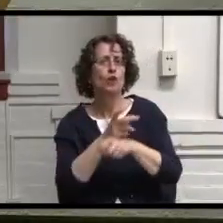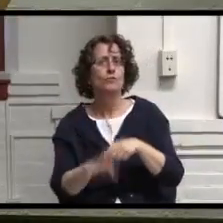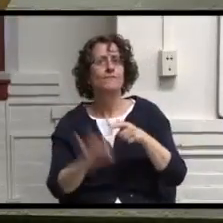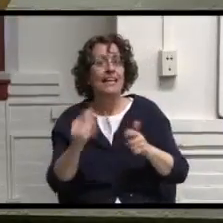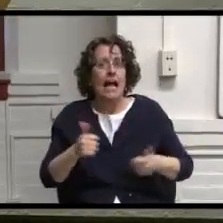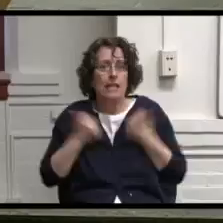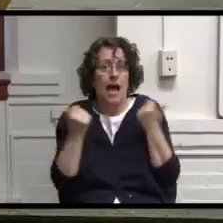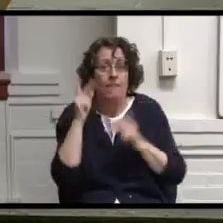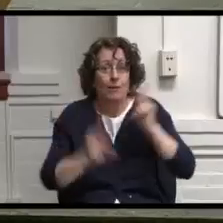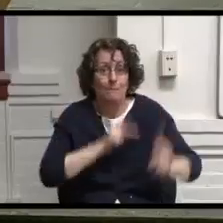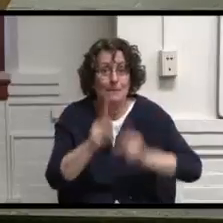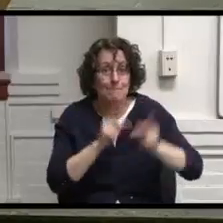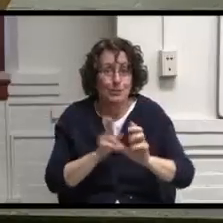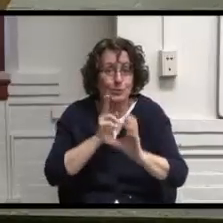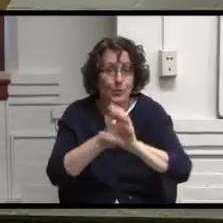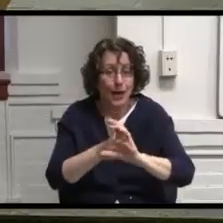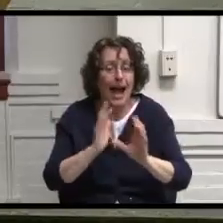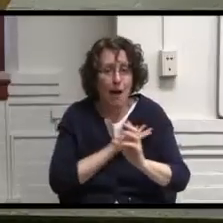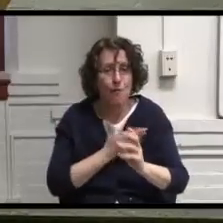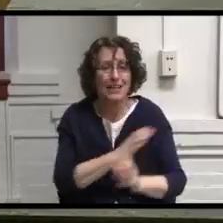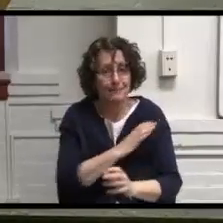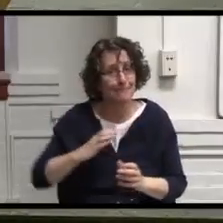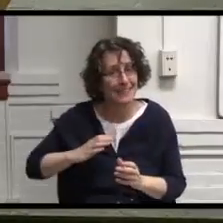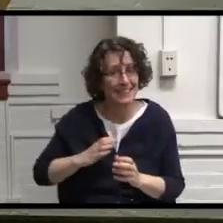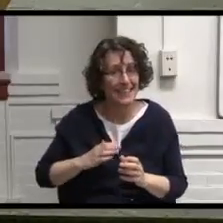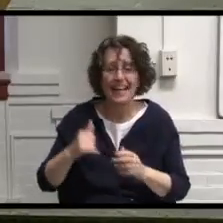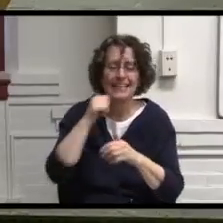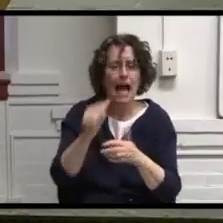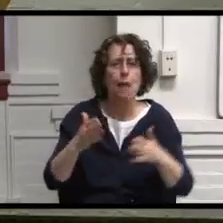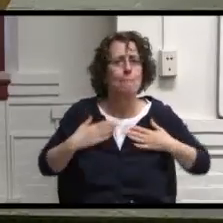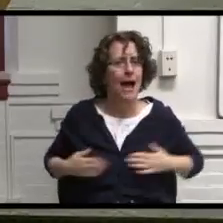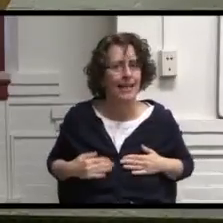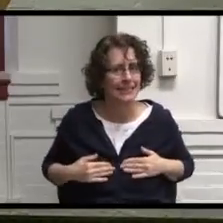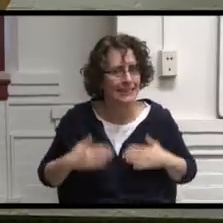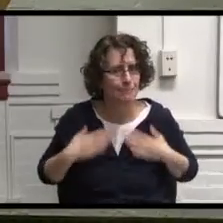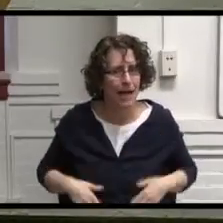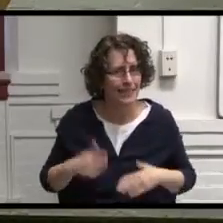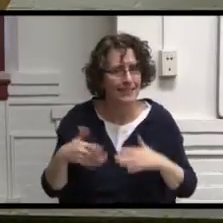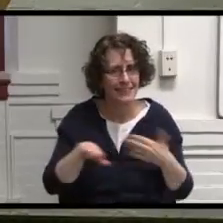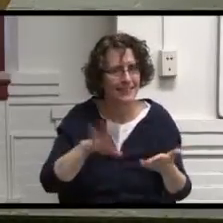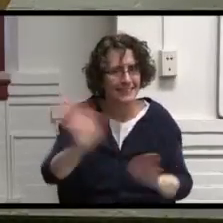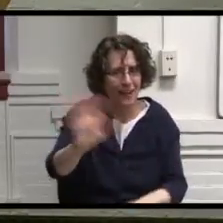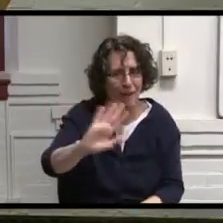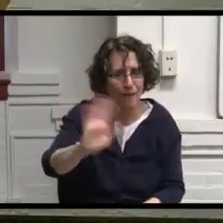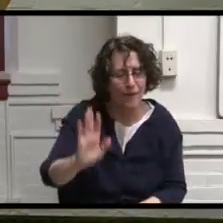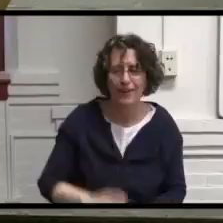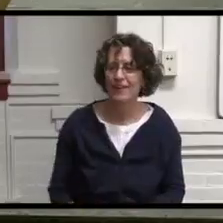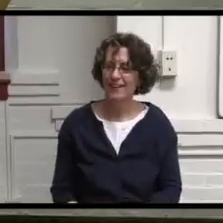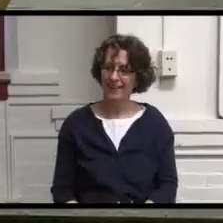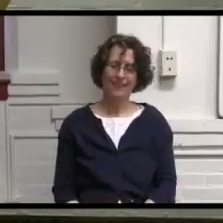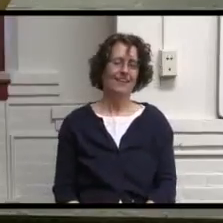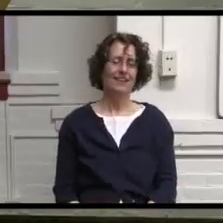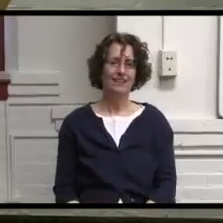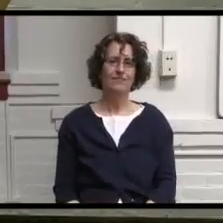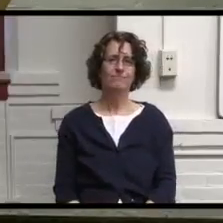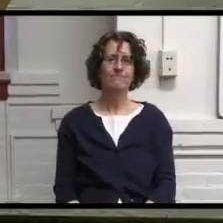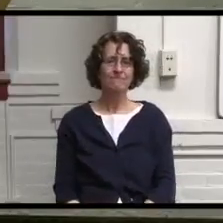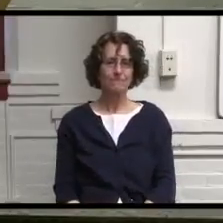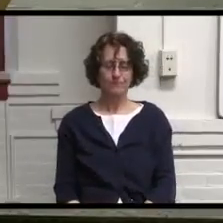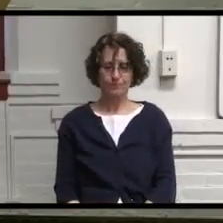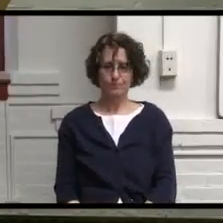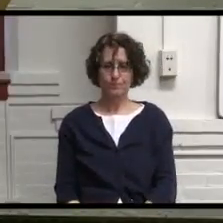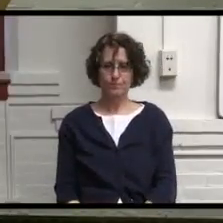fill them. That's a lot. And so our recommendation is that the